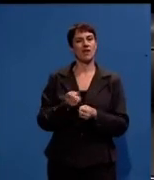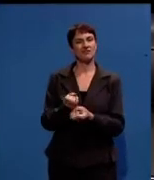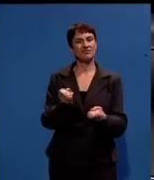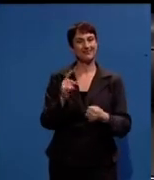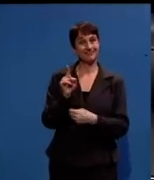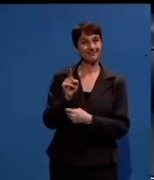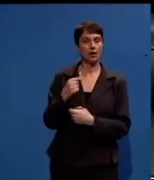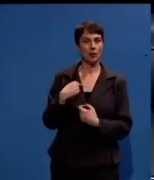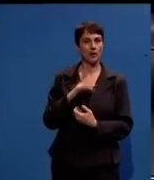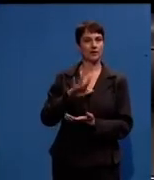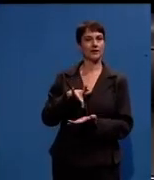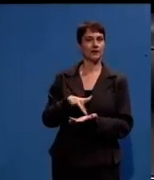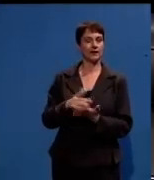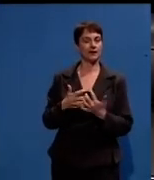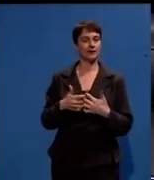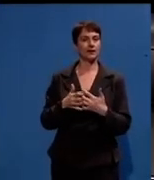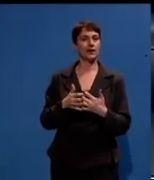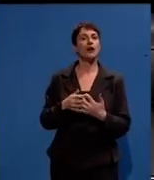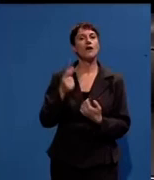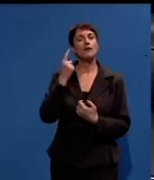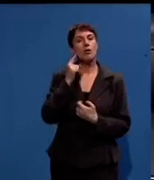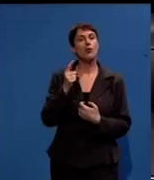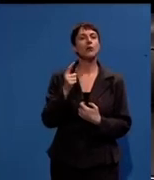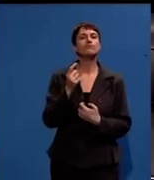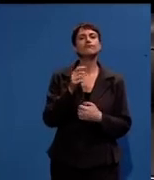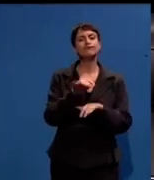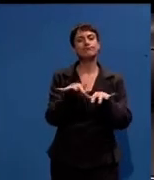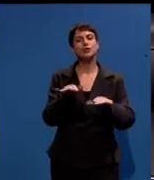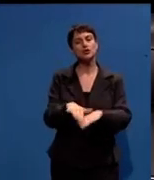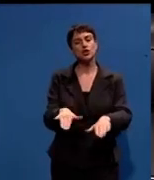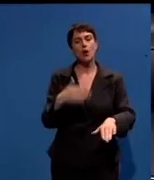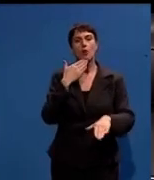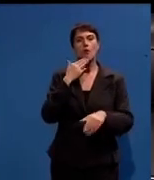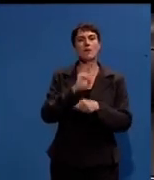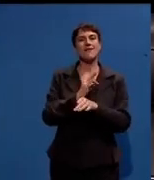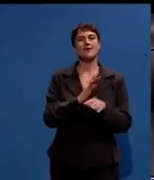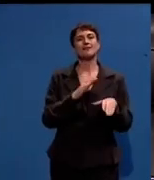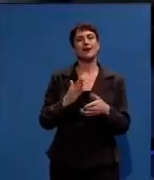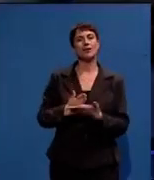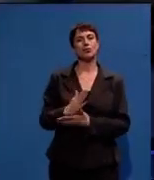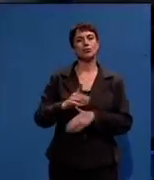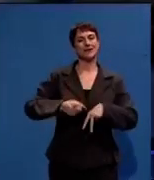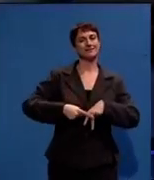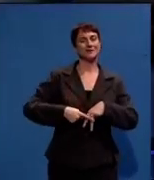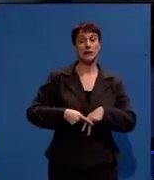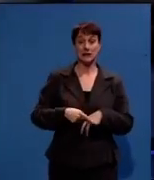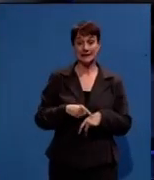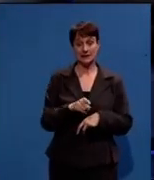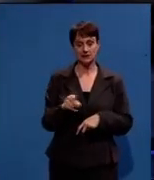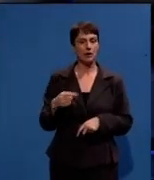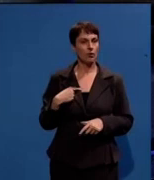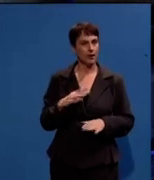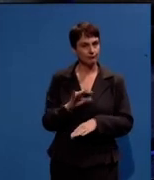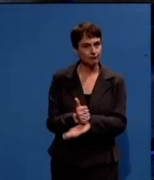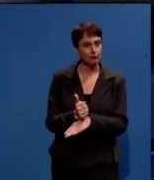whole centre for AIDS orphans, you know, that we put up you know, that we put up a home for